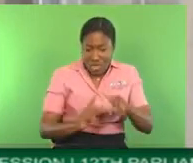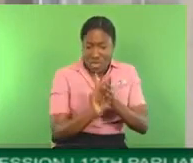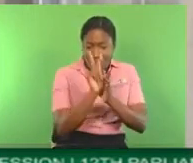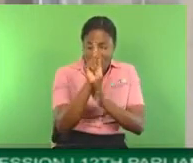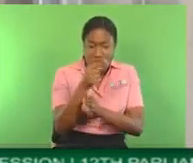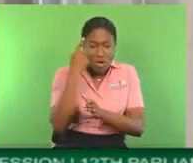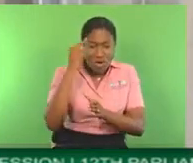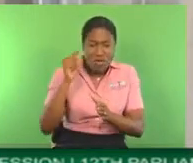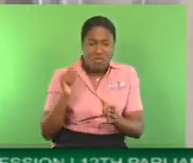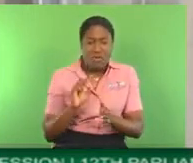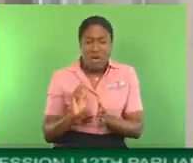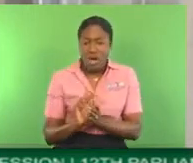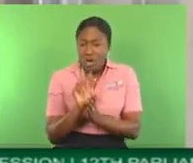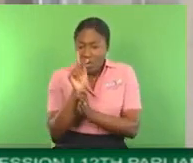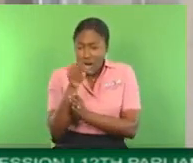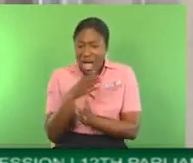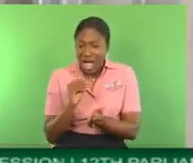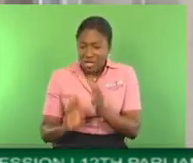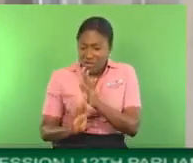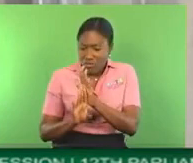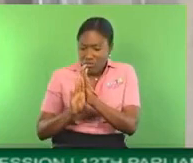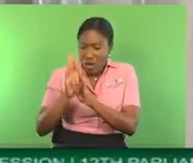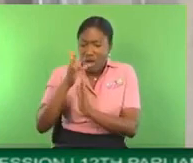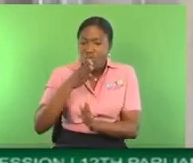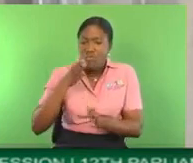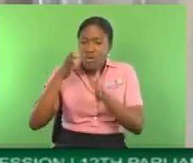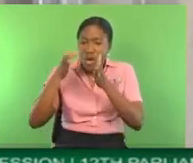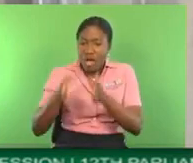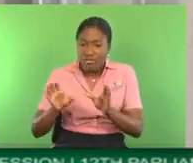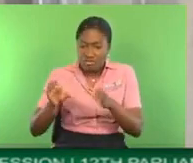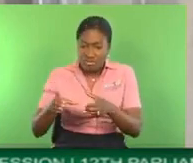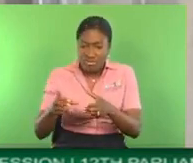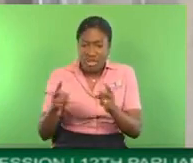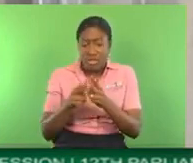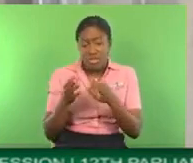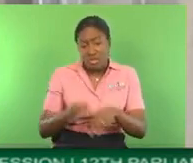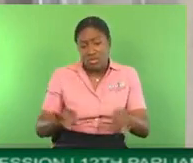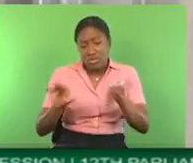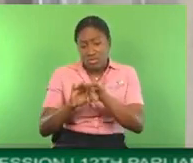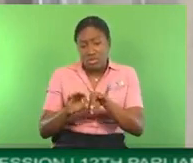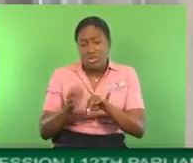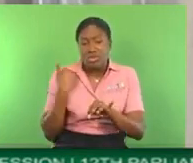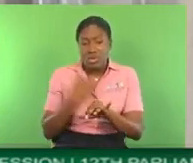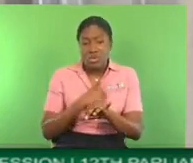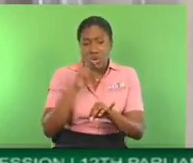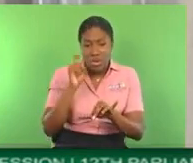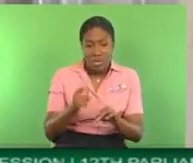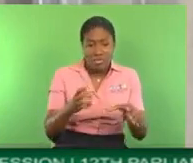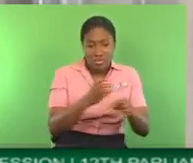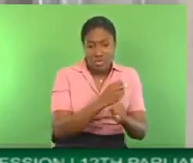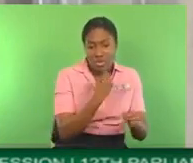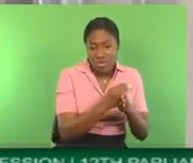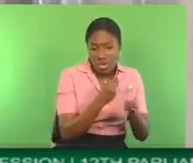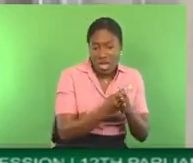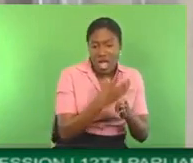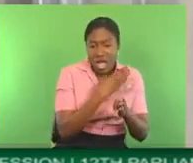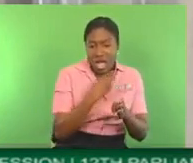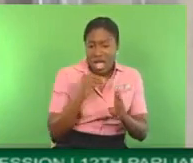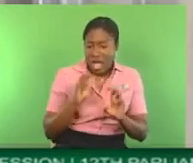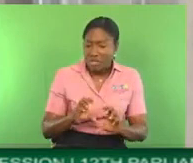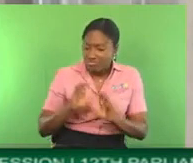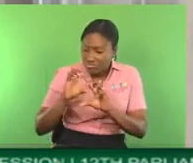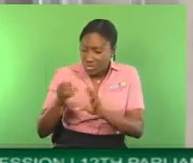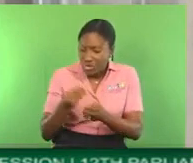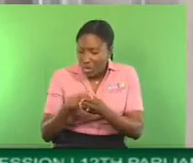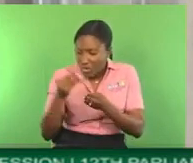our agricultural sector and ensuring food security, it is imperative that we prioritize investments in modernizing and